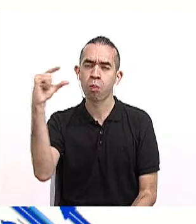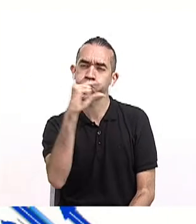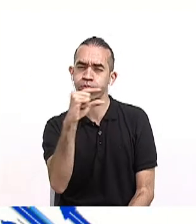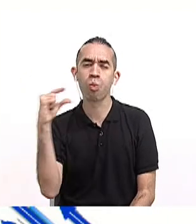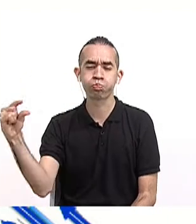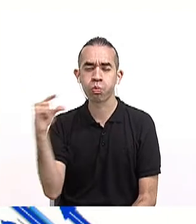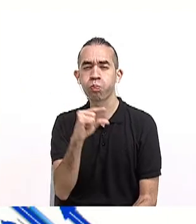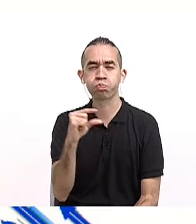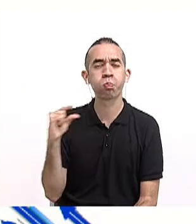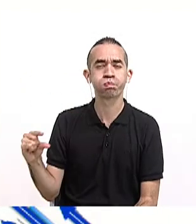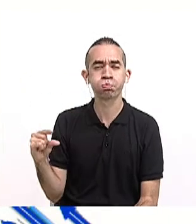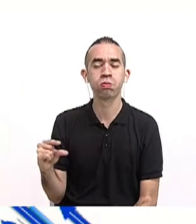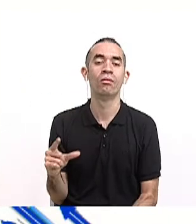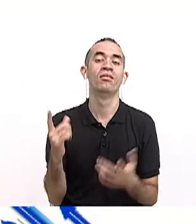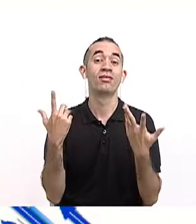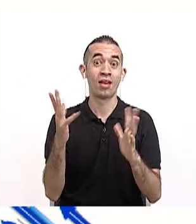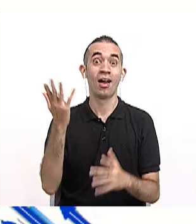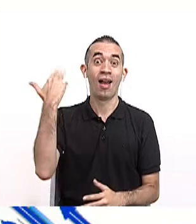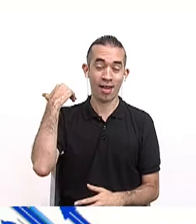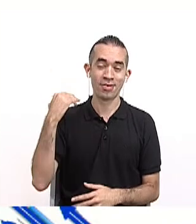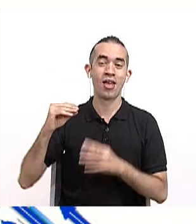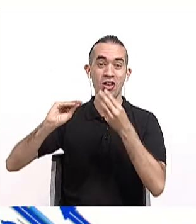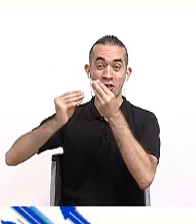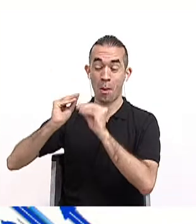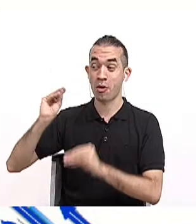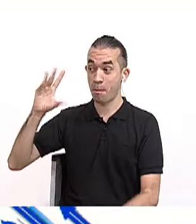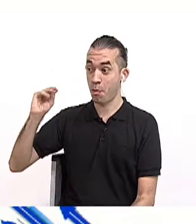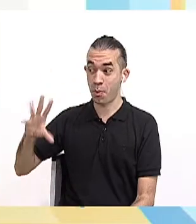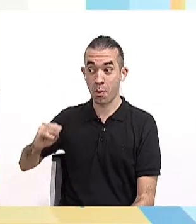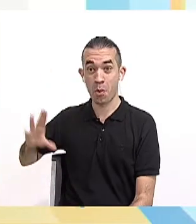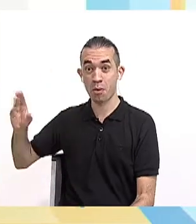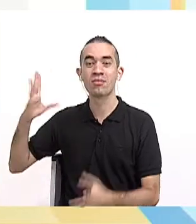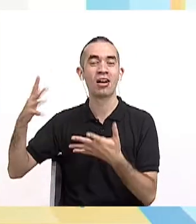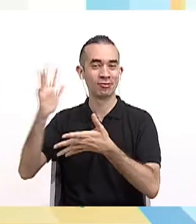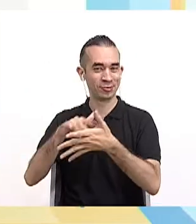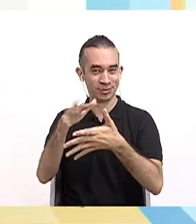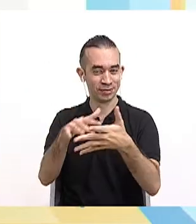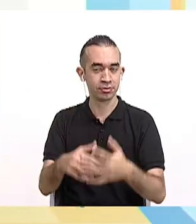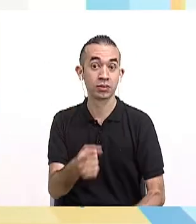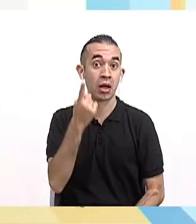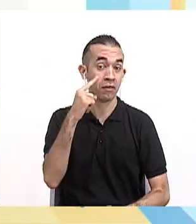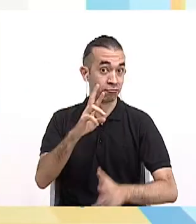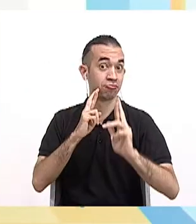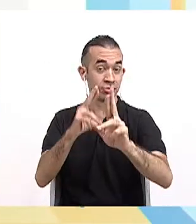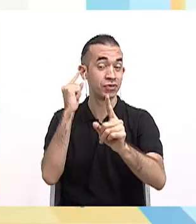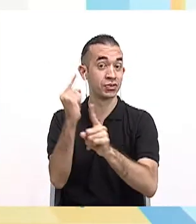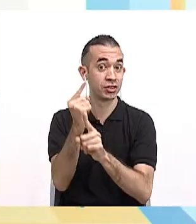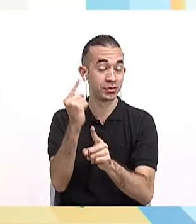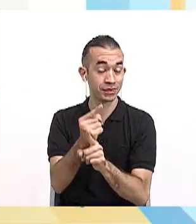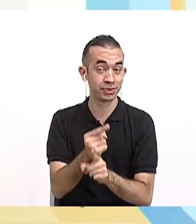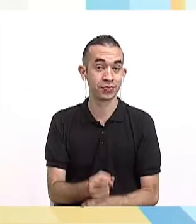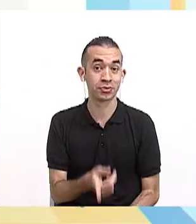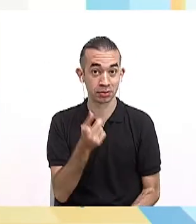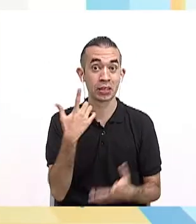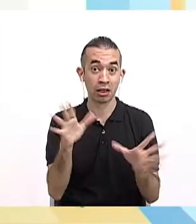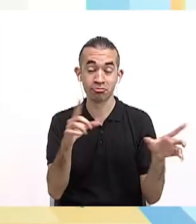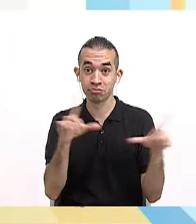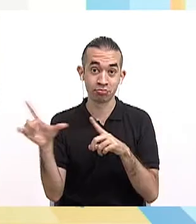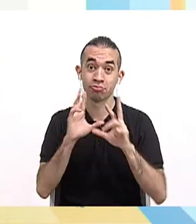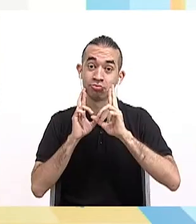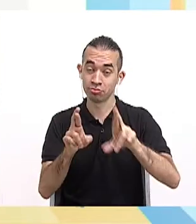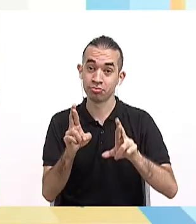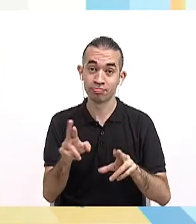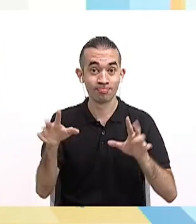we studied previously in the lucky numbers section. So let's see if you got the correct answer, okay? Do you have the answers for that?